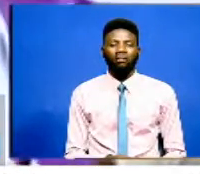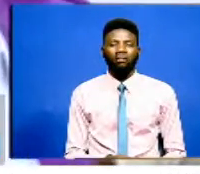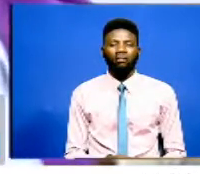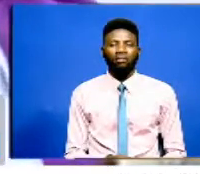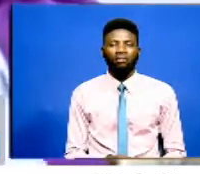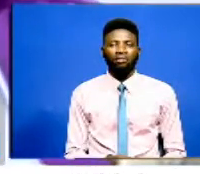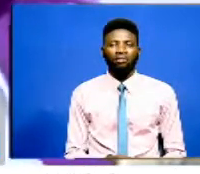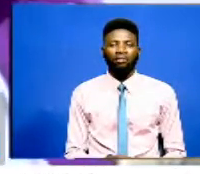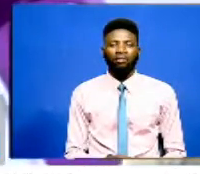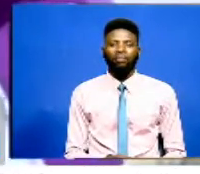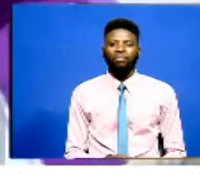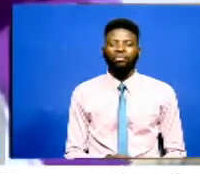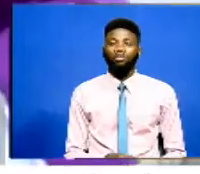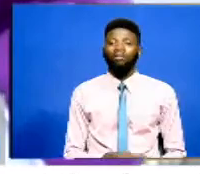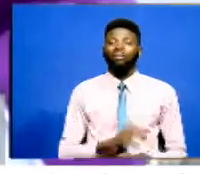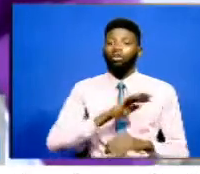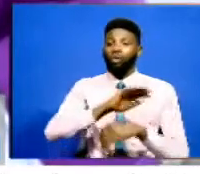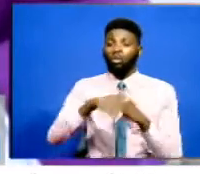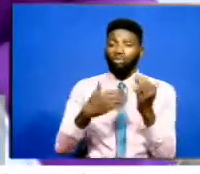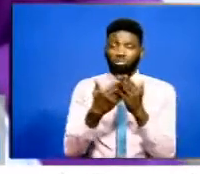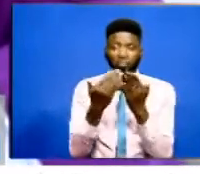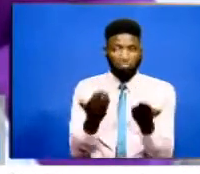Let us now all arise